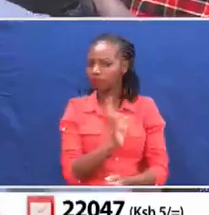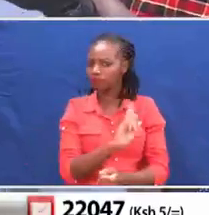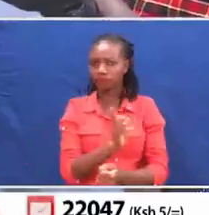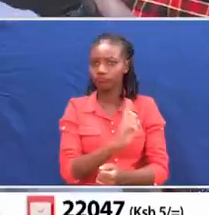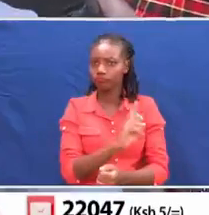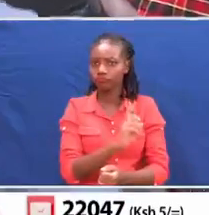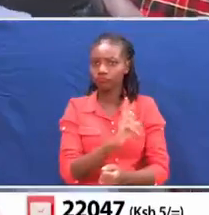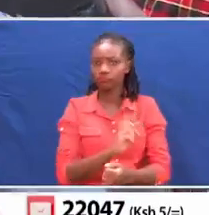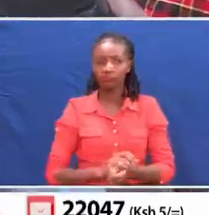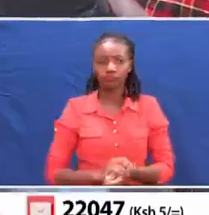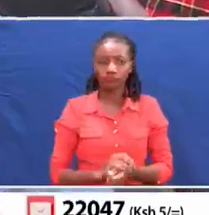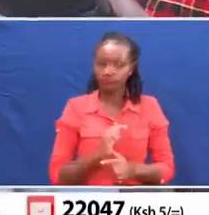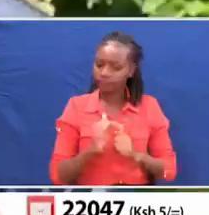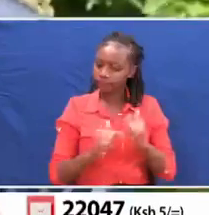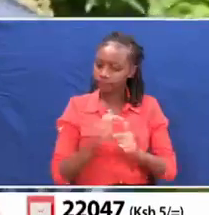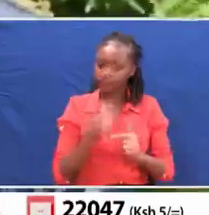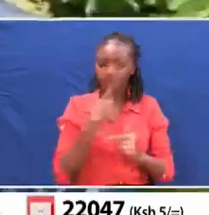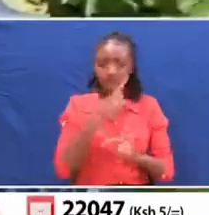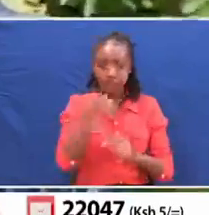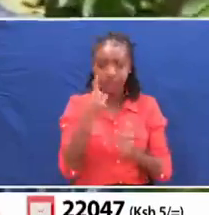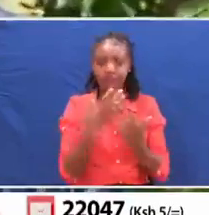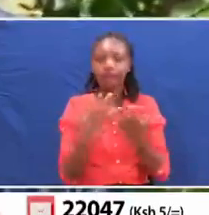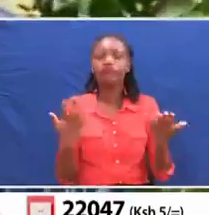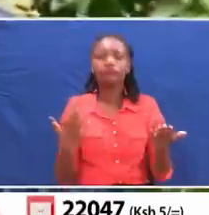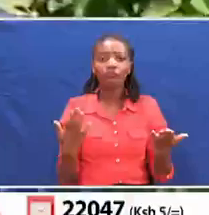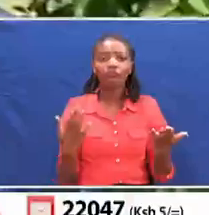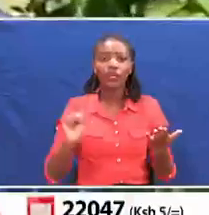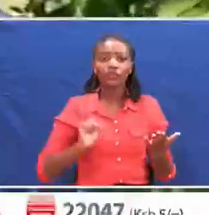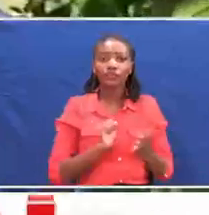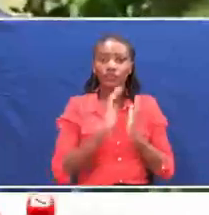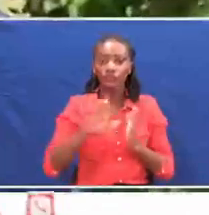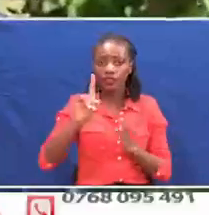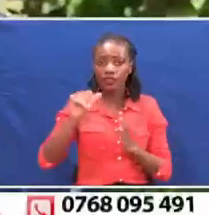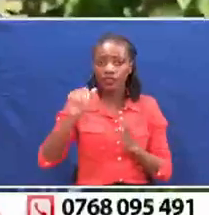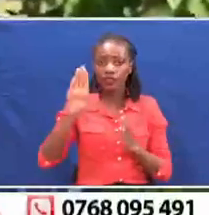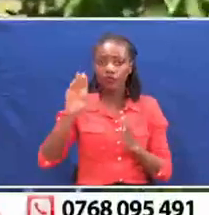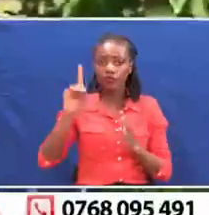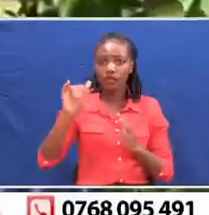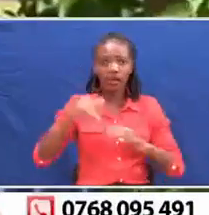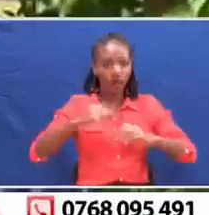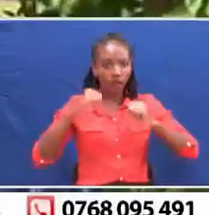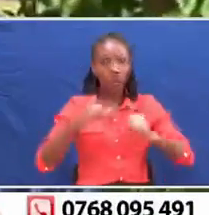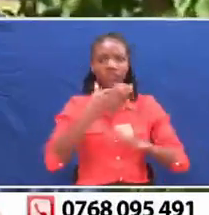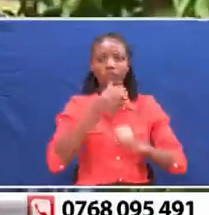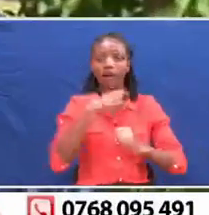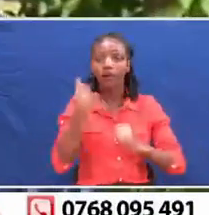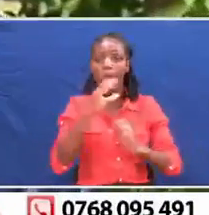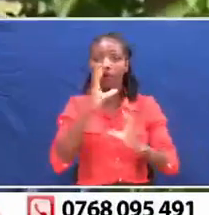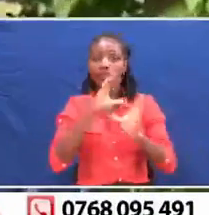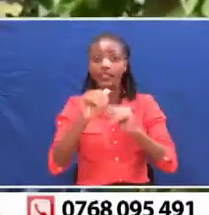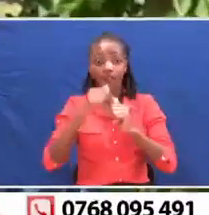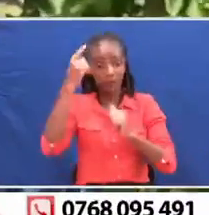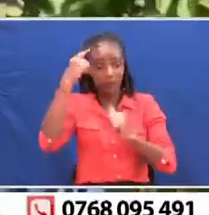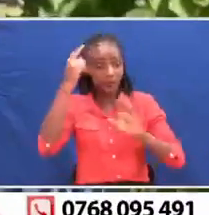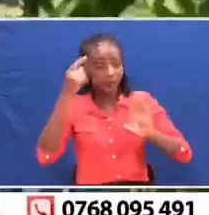He didn't care whether you liked the stand he took or not. Senator Kabaka was a very lively man, a man who spoke his mind, a man with a sharp